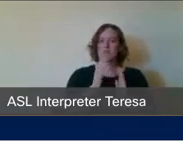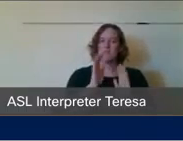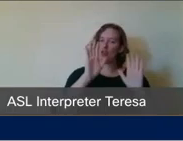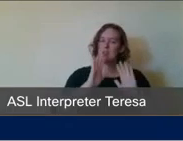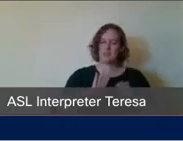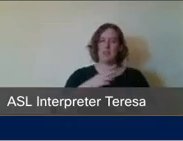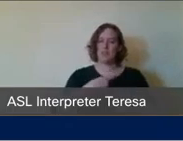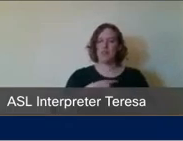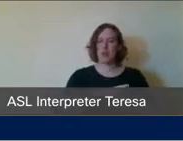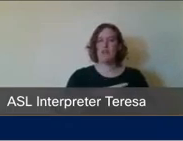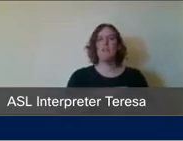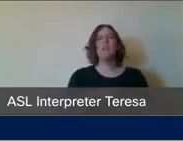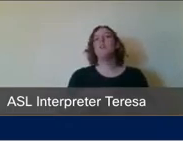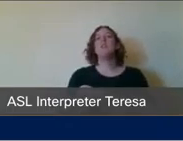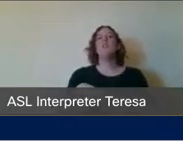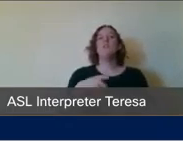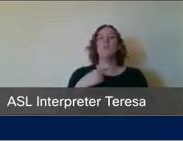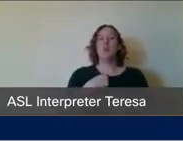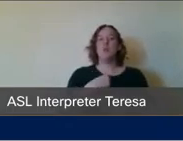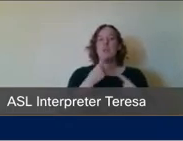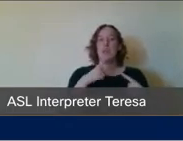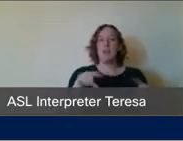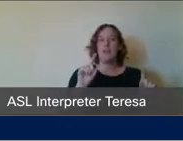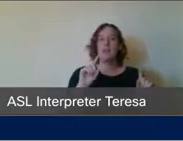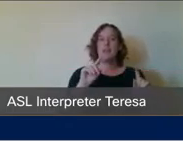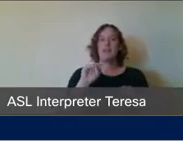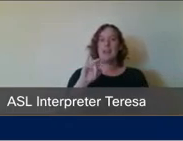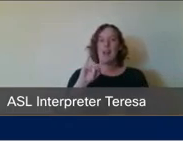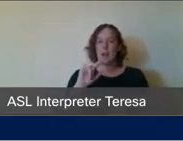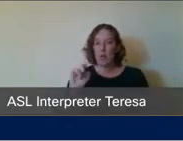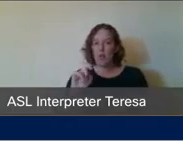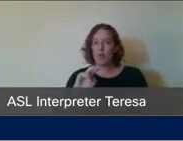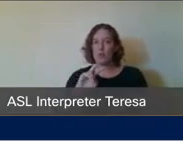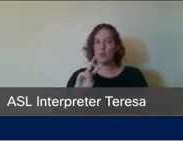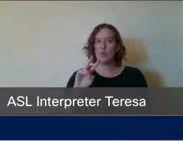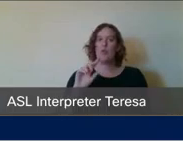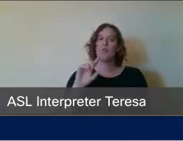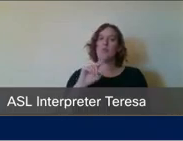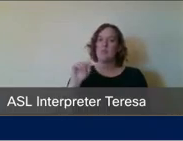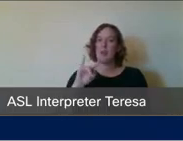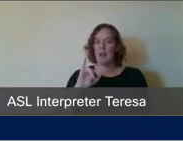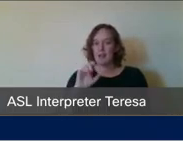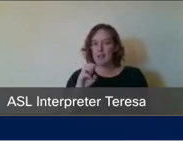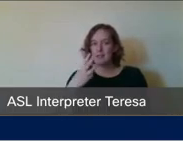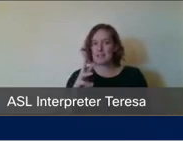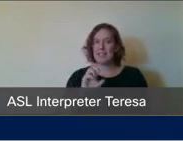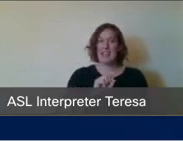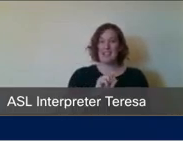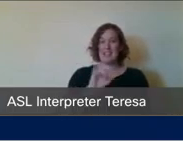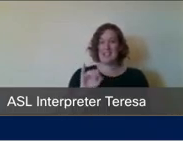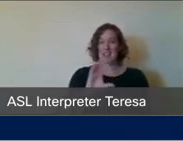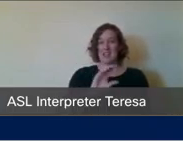to successfully adjudicate Title II and Title 16 SSI and SSDI disability